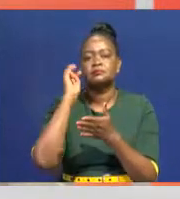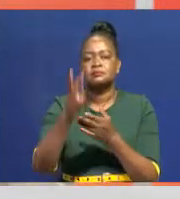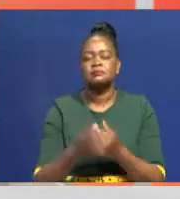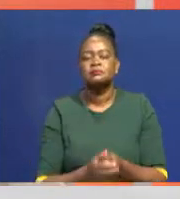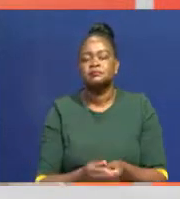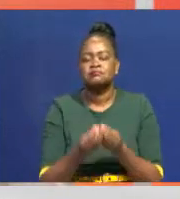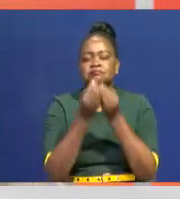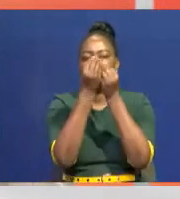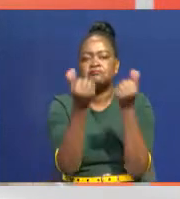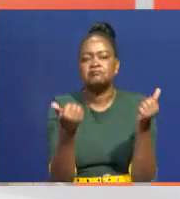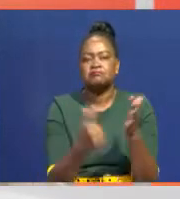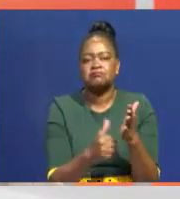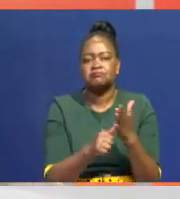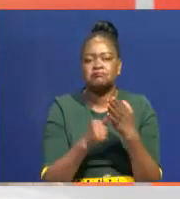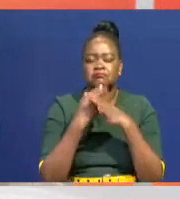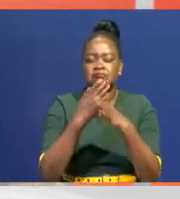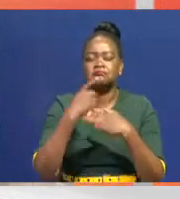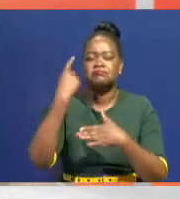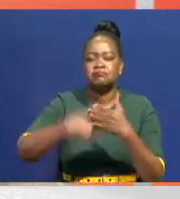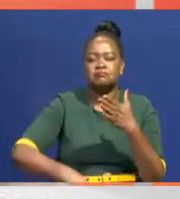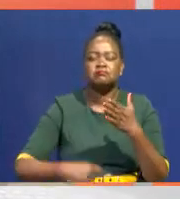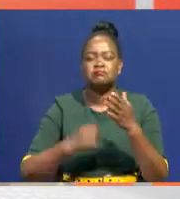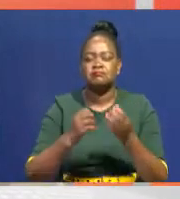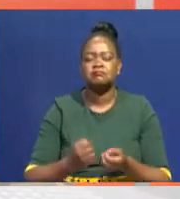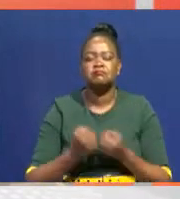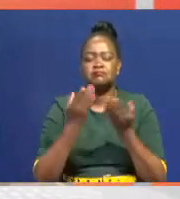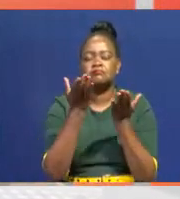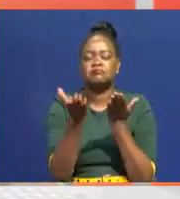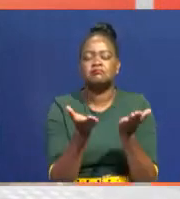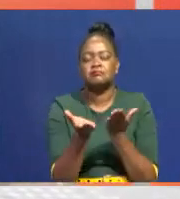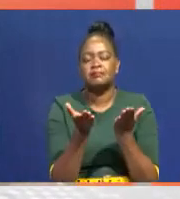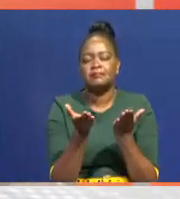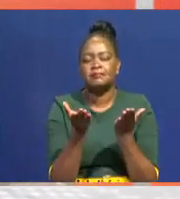gap between the cost of providing services